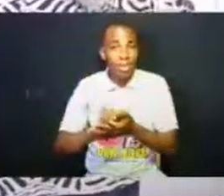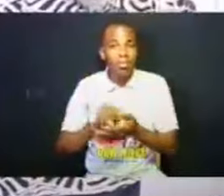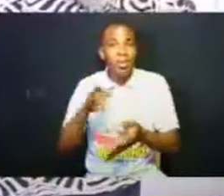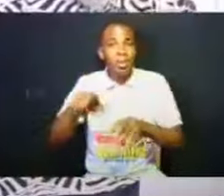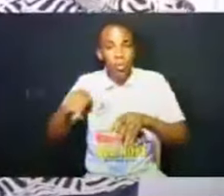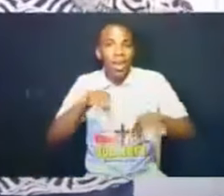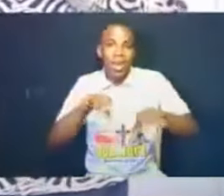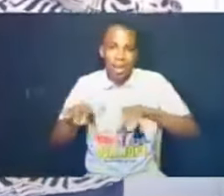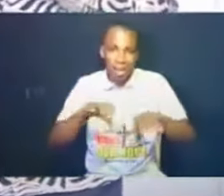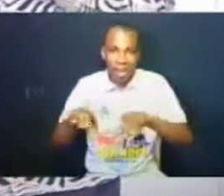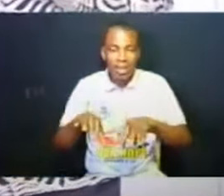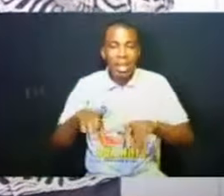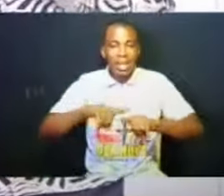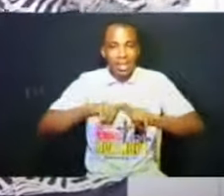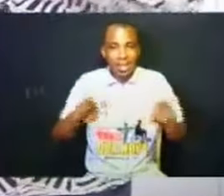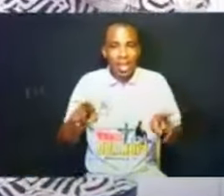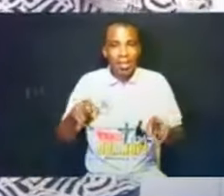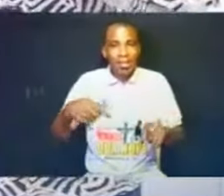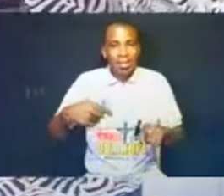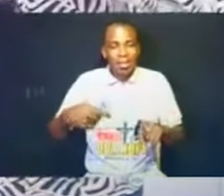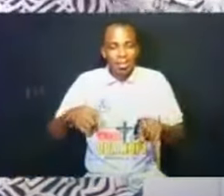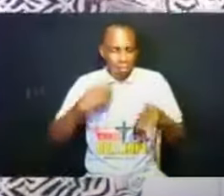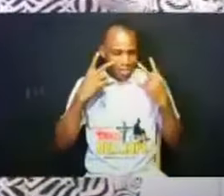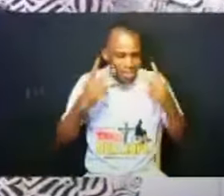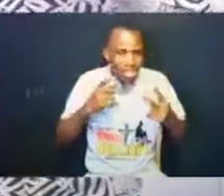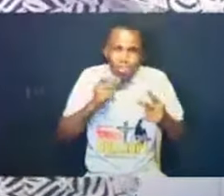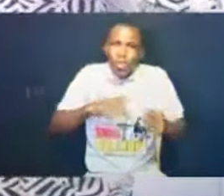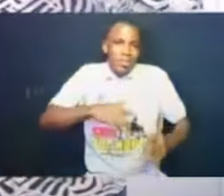displeasure gets into the person's spirit.